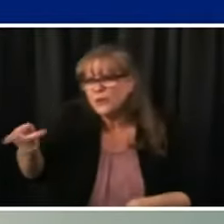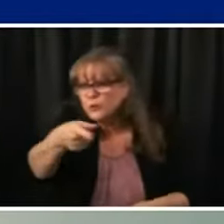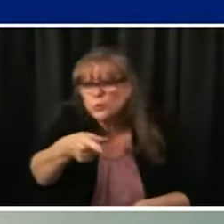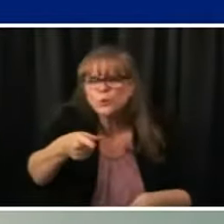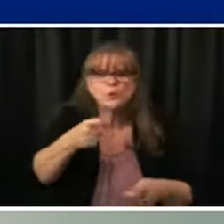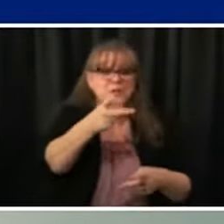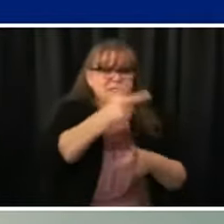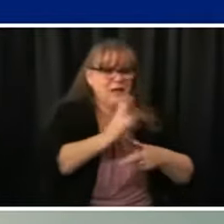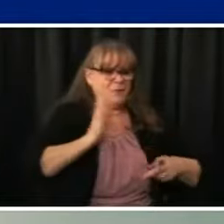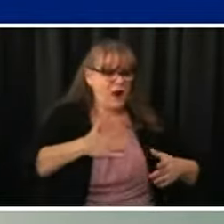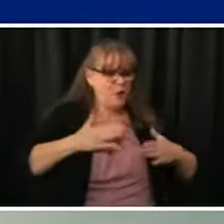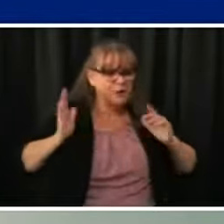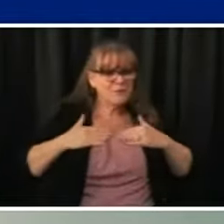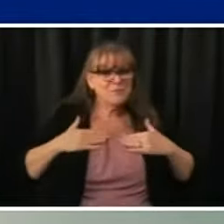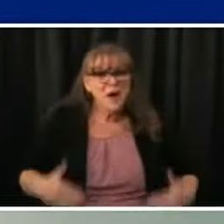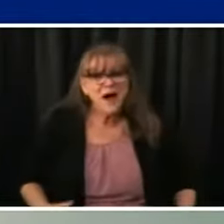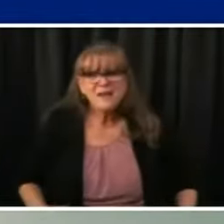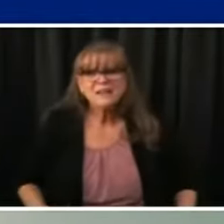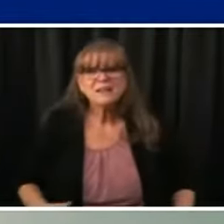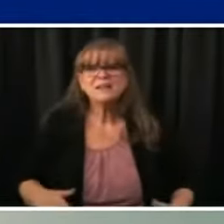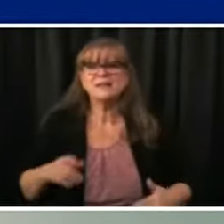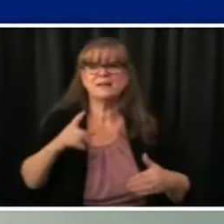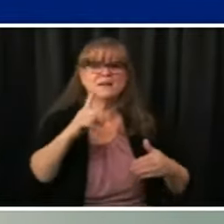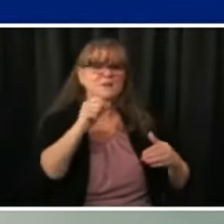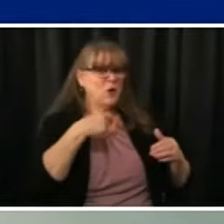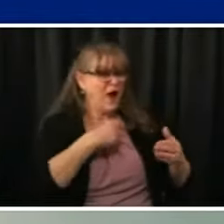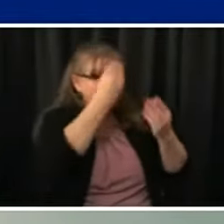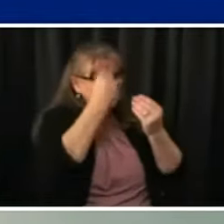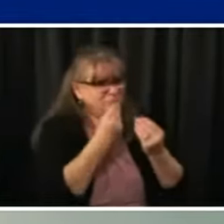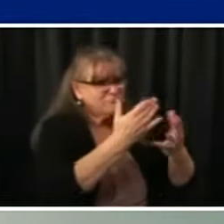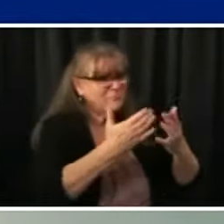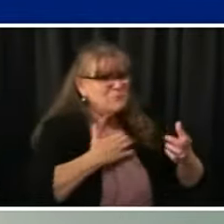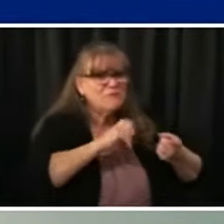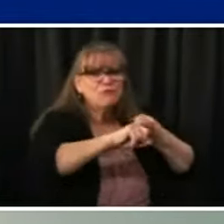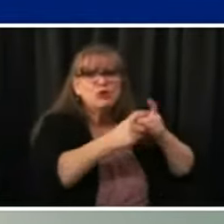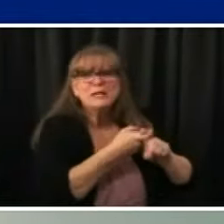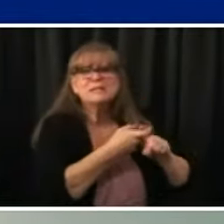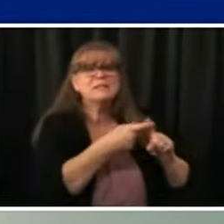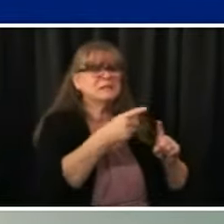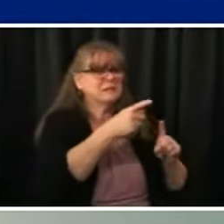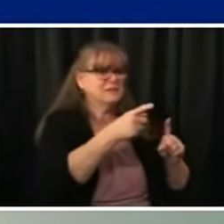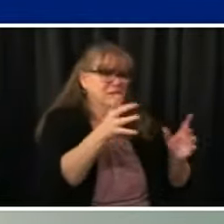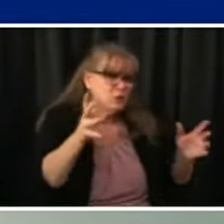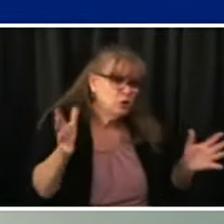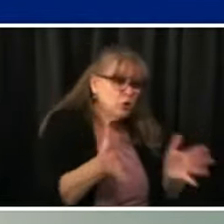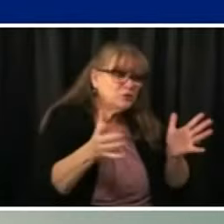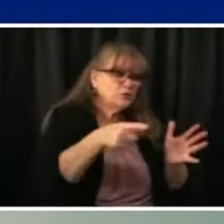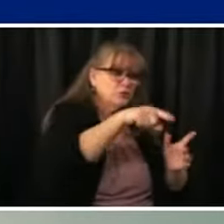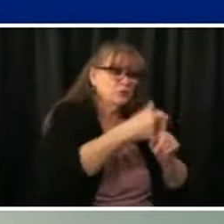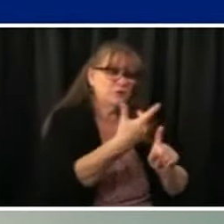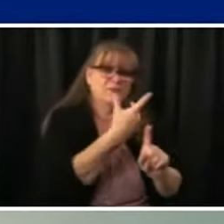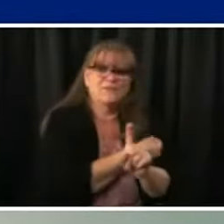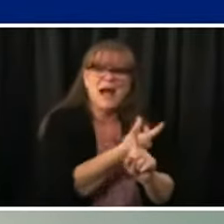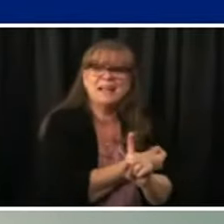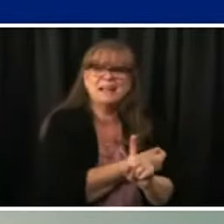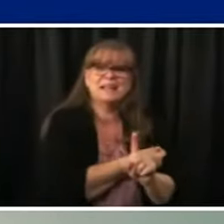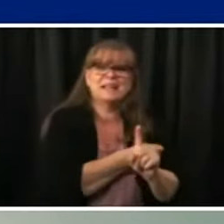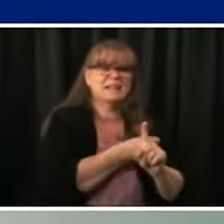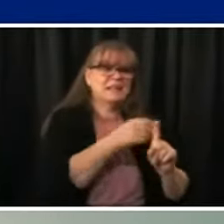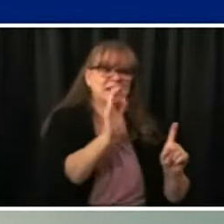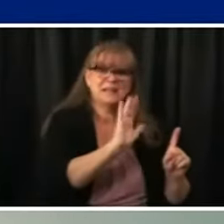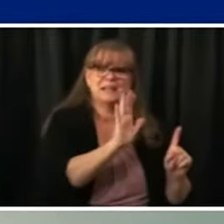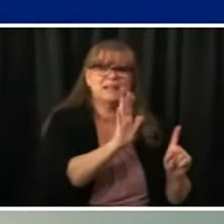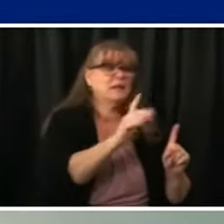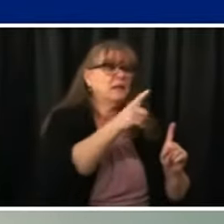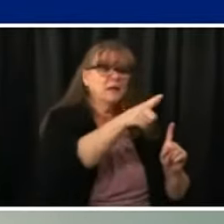friends outside to take care of themselves because we can get in trouble. So many people